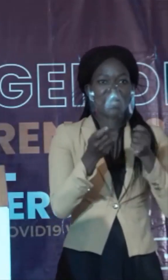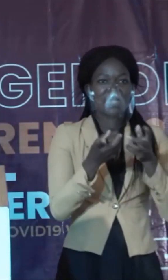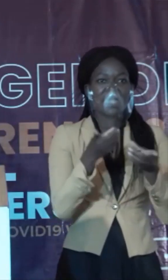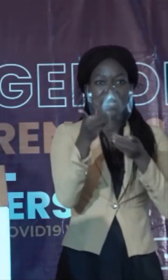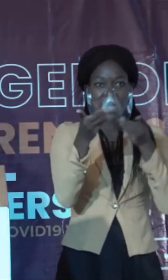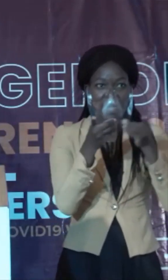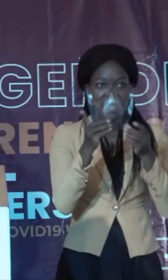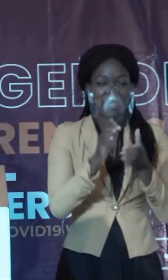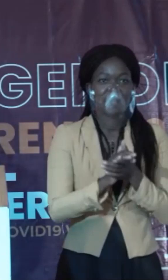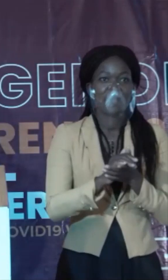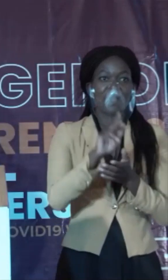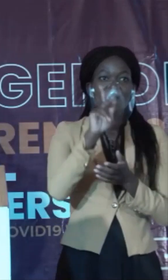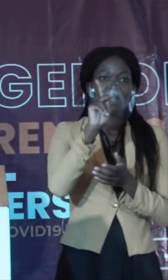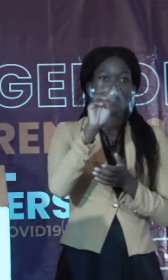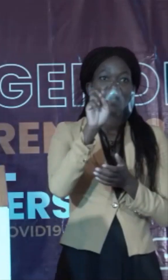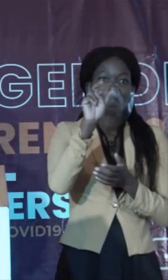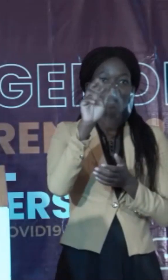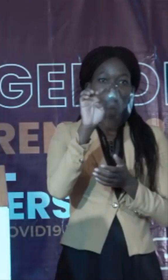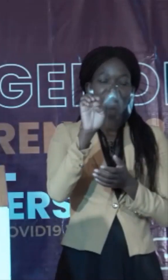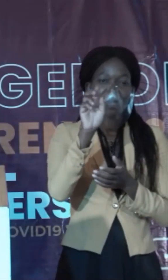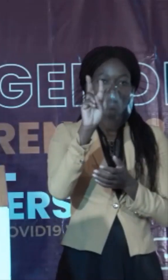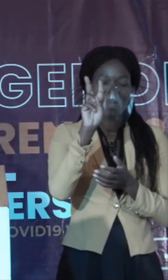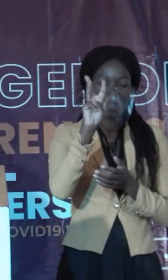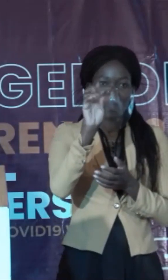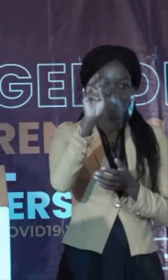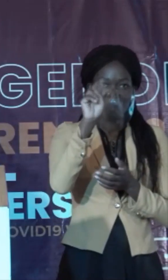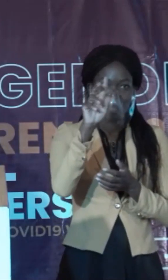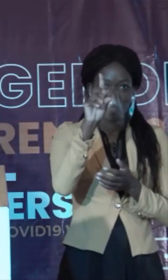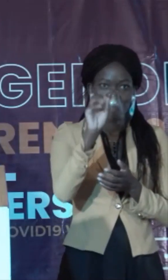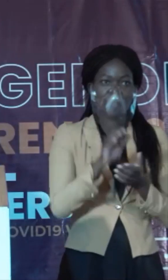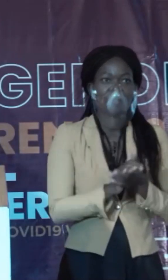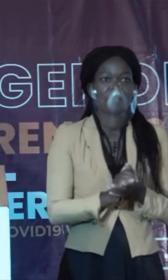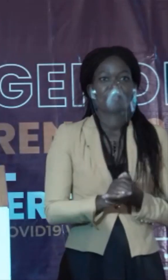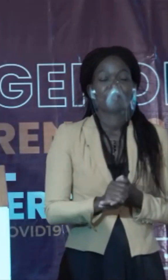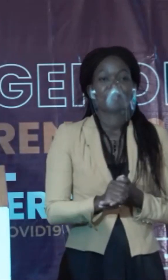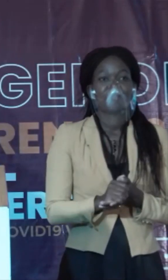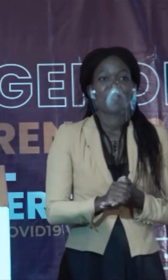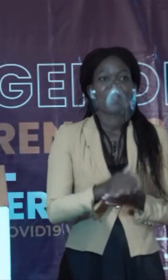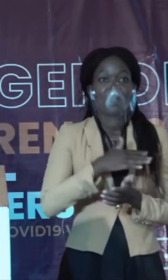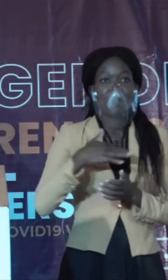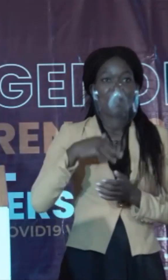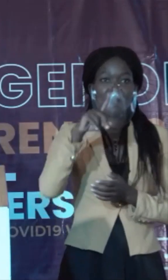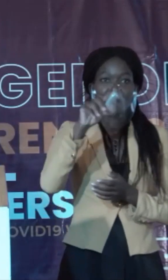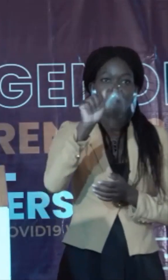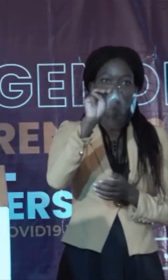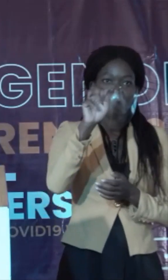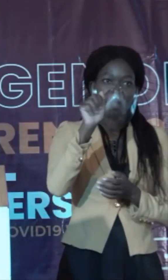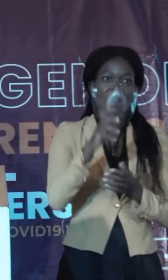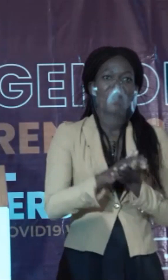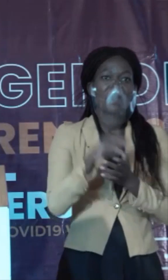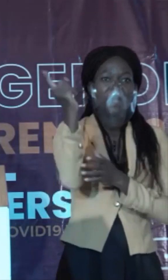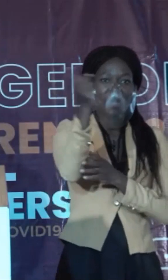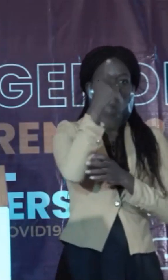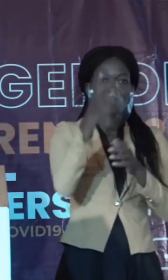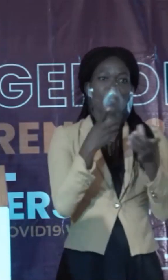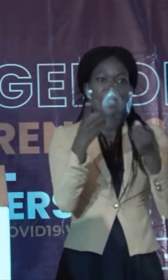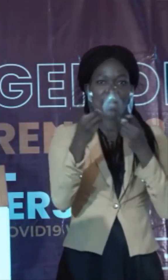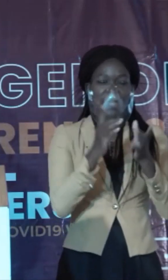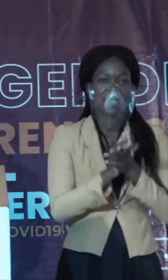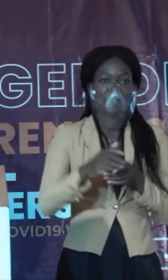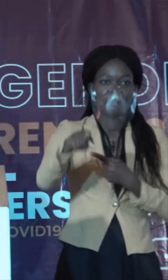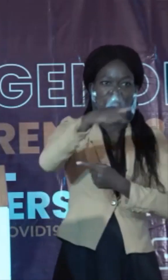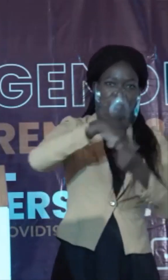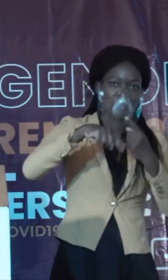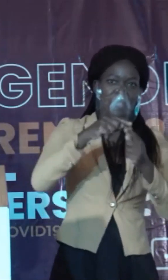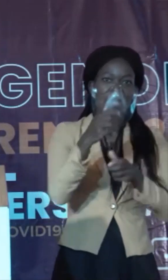Advisory, Mrs. Pamela Kuwari, who is National Director for Civil Society Agriculture Network in